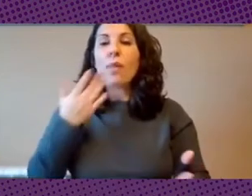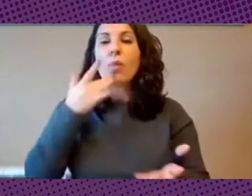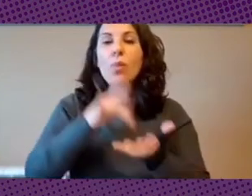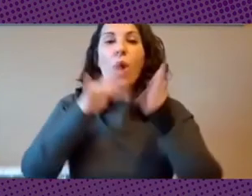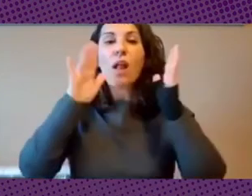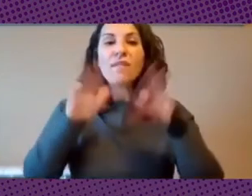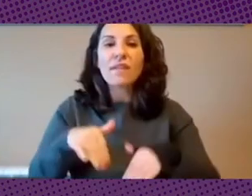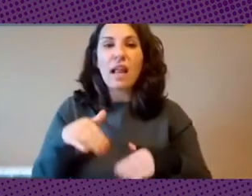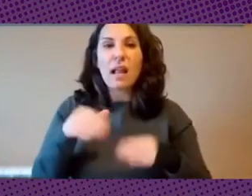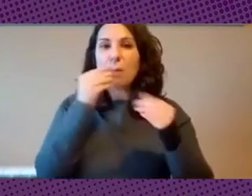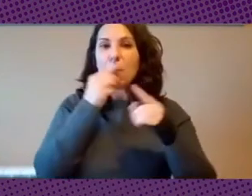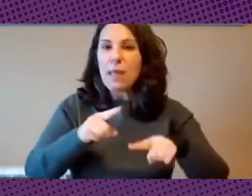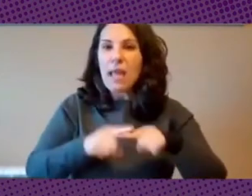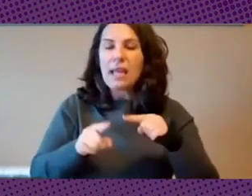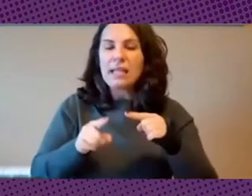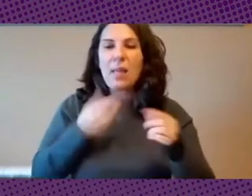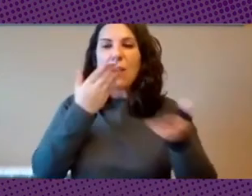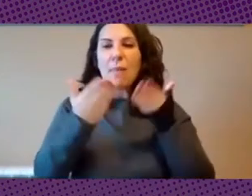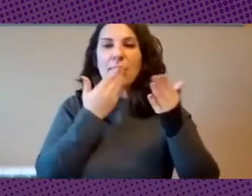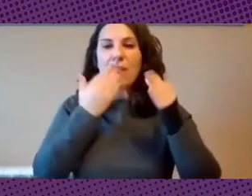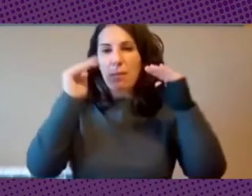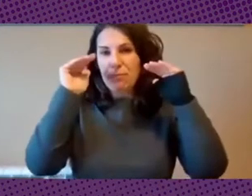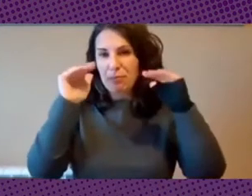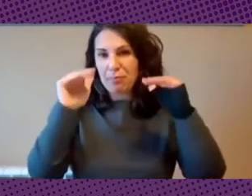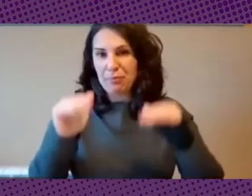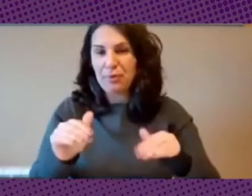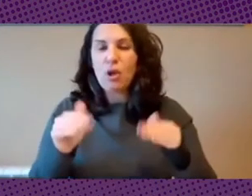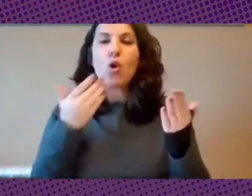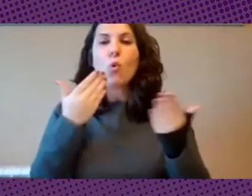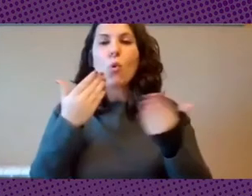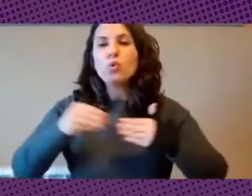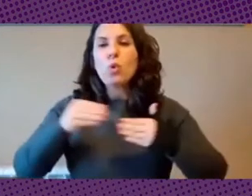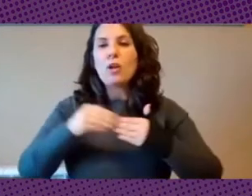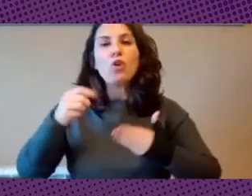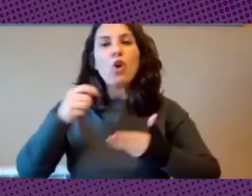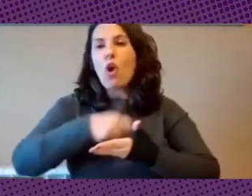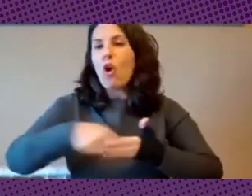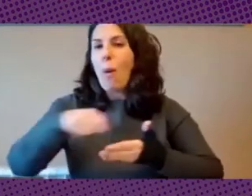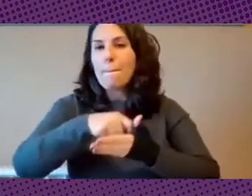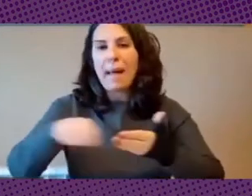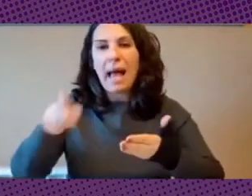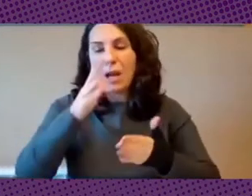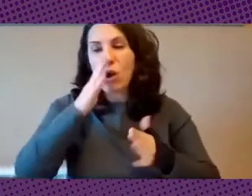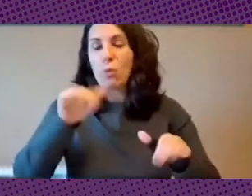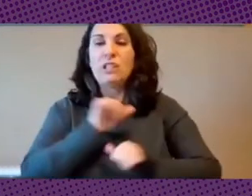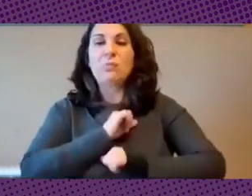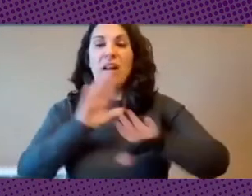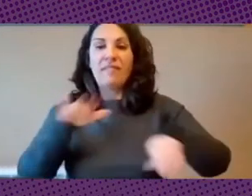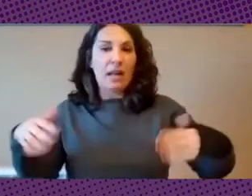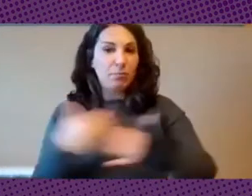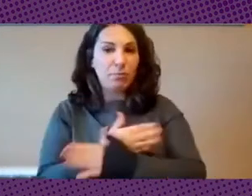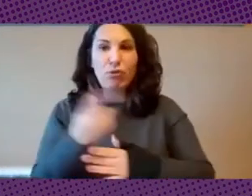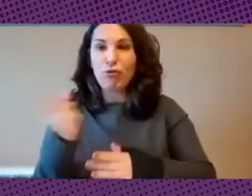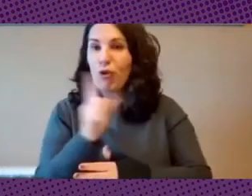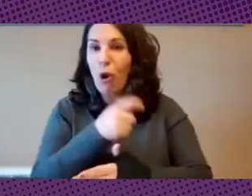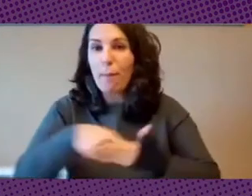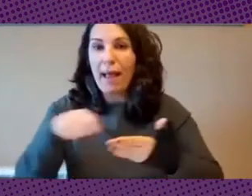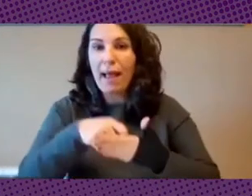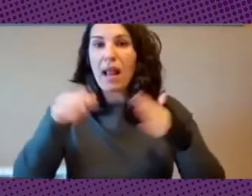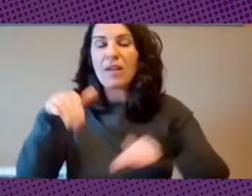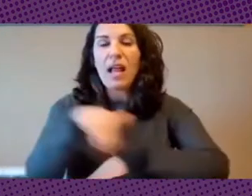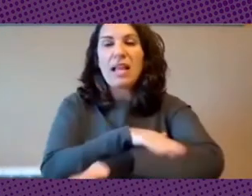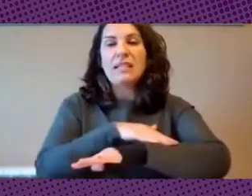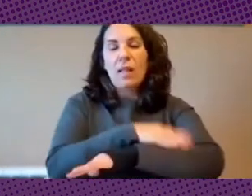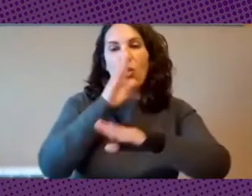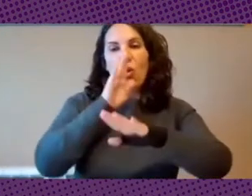as expected, the state steps in and compensates private capitalists. When political